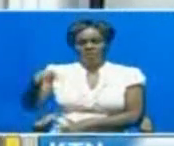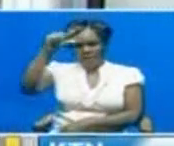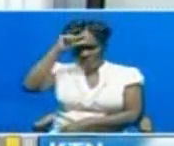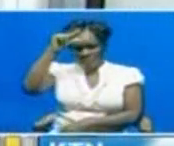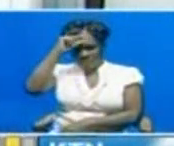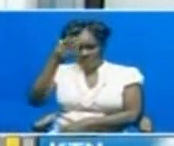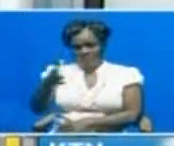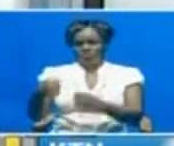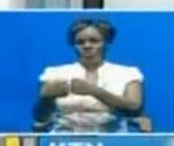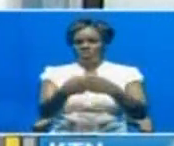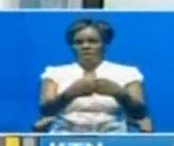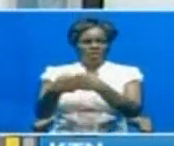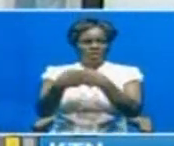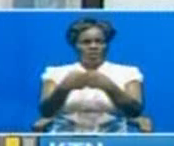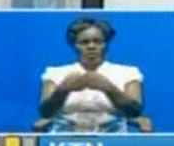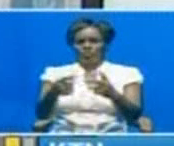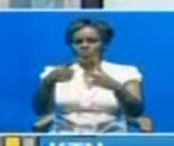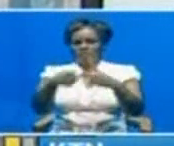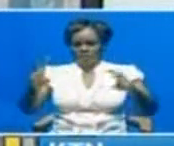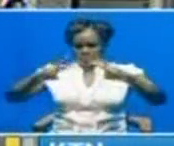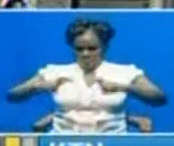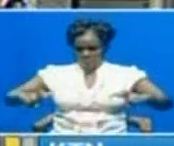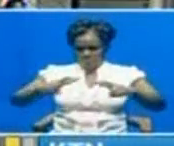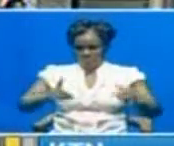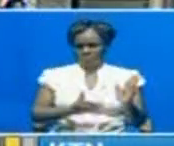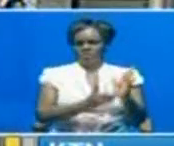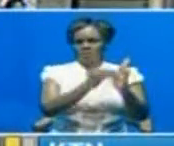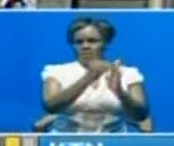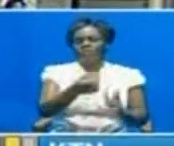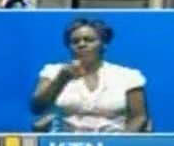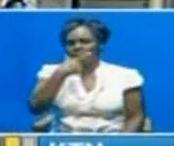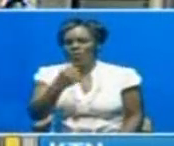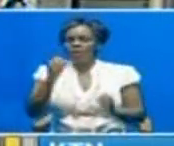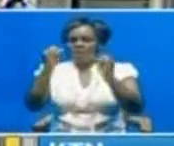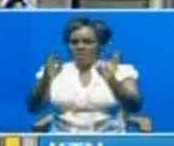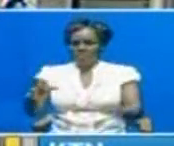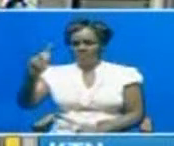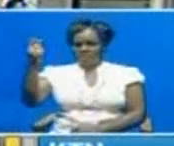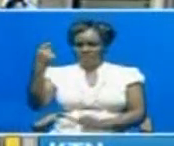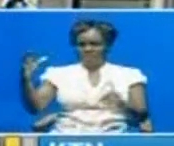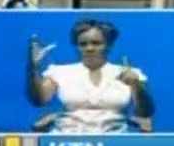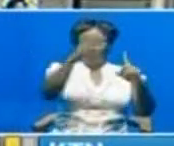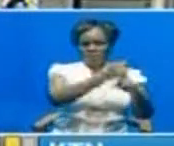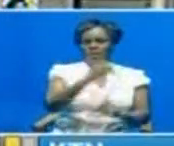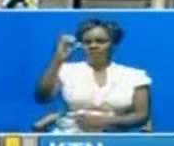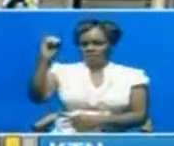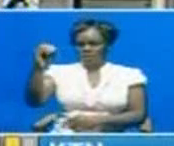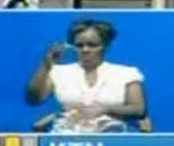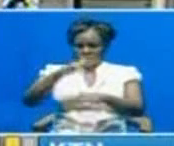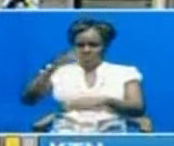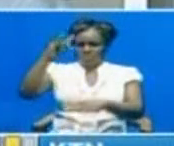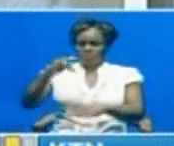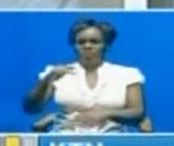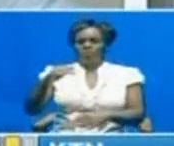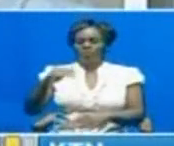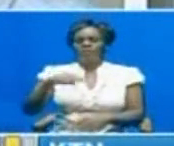is now being challenged to lead the way in research and development of this vaccine if Kenya is to meet the zero infection, zero deaths